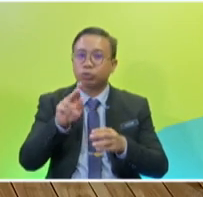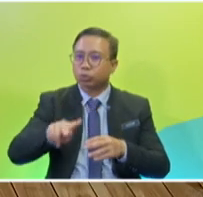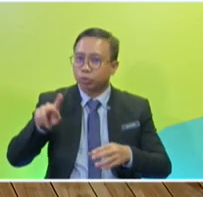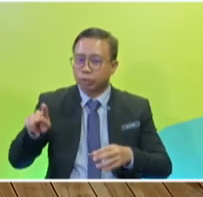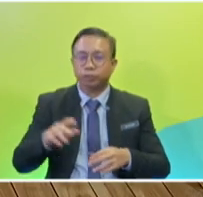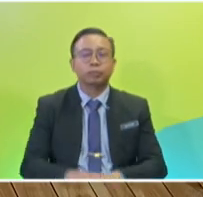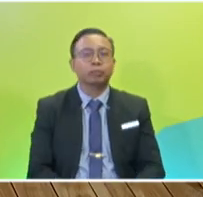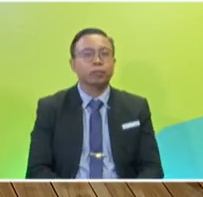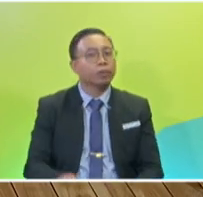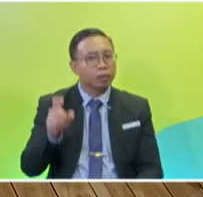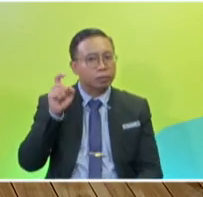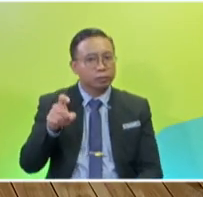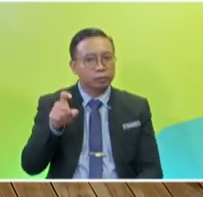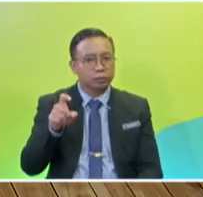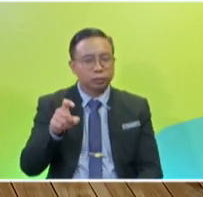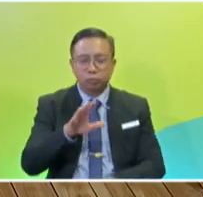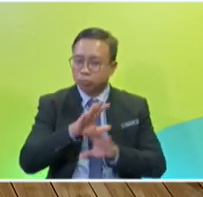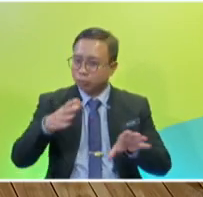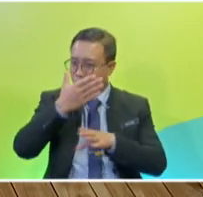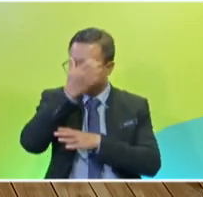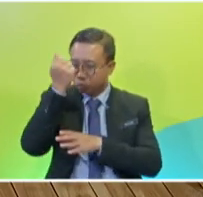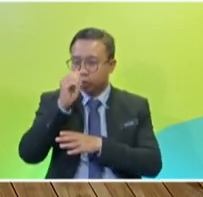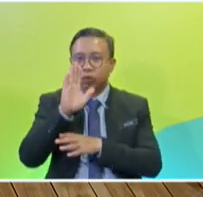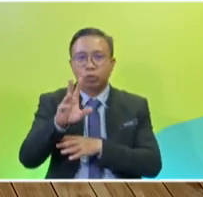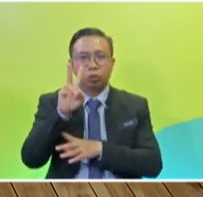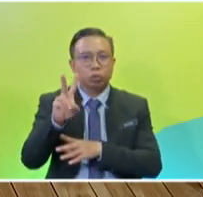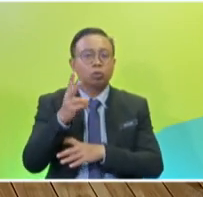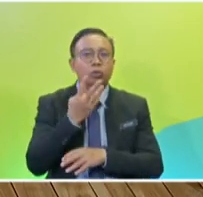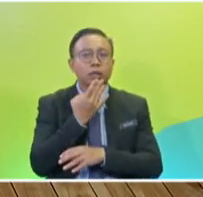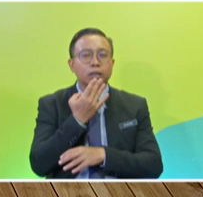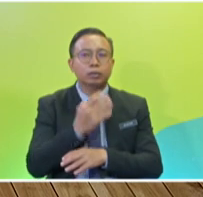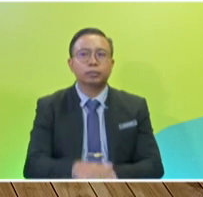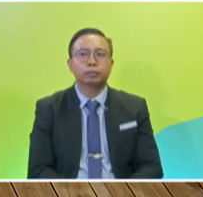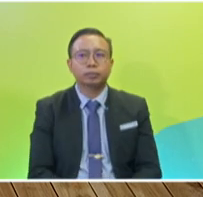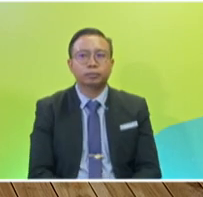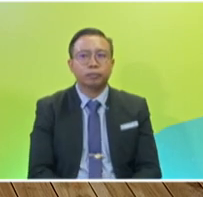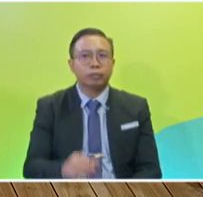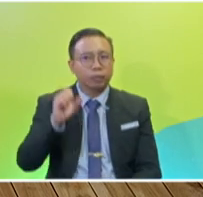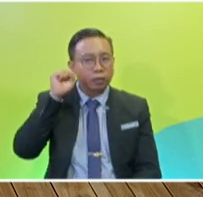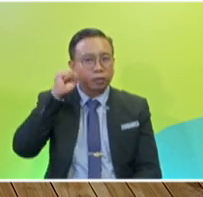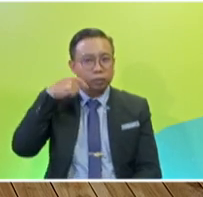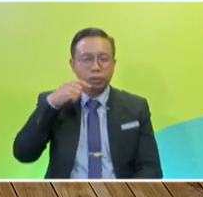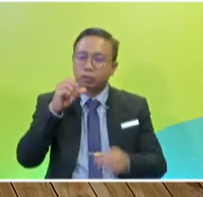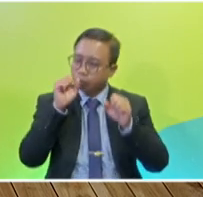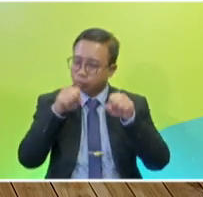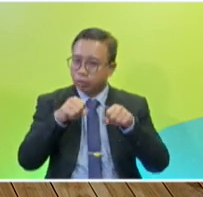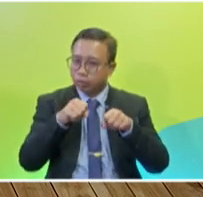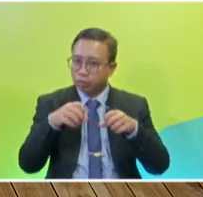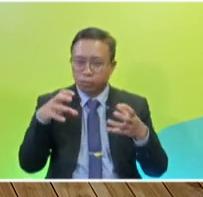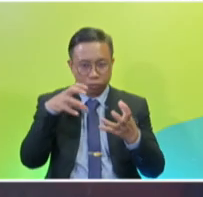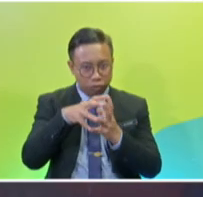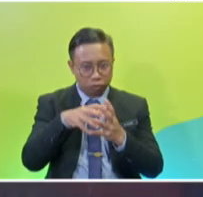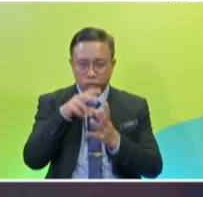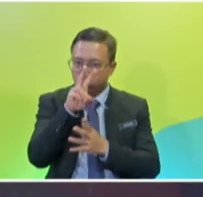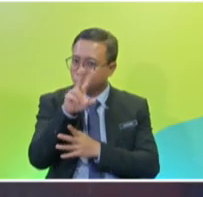to definitely do not forget to bring along your two colours. Well, of course, Shafika, they can opt either two colours or three colours.